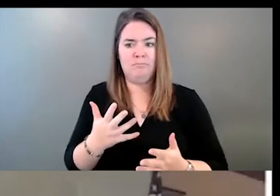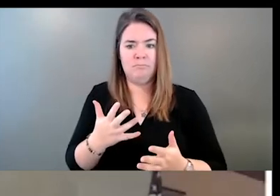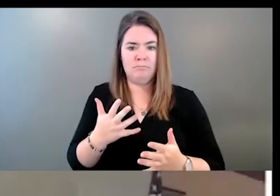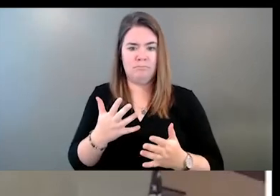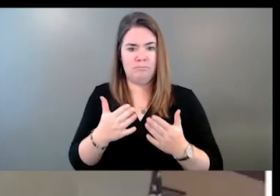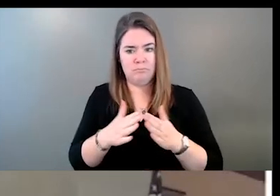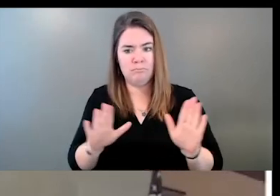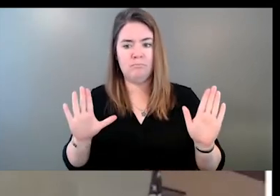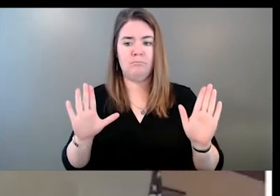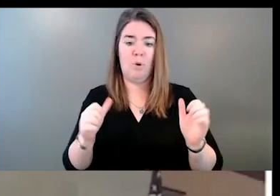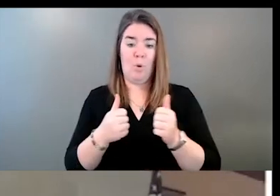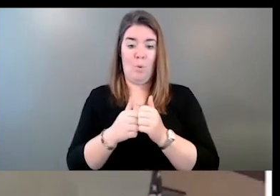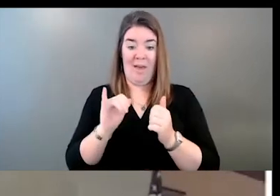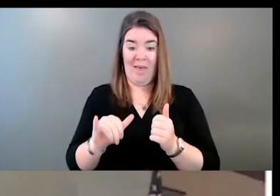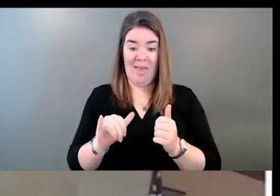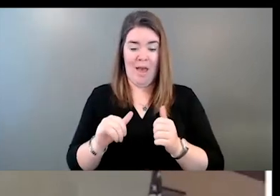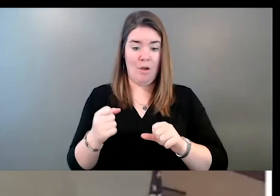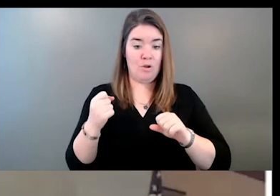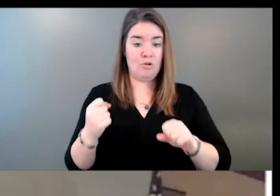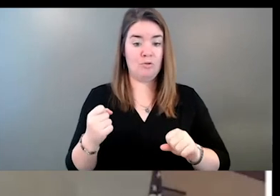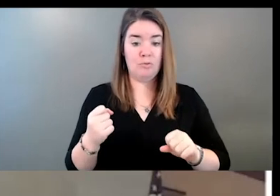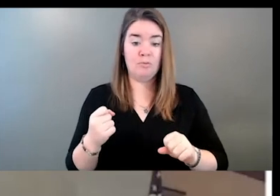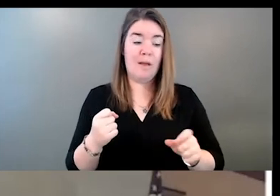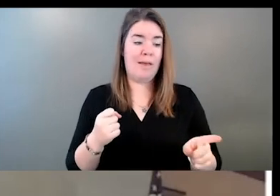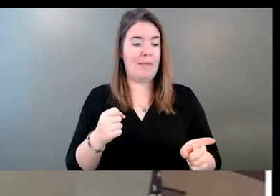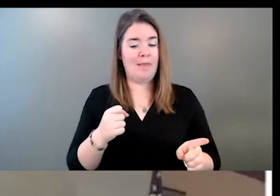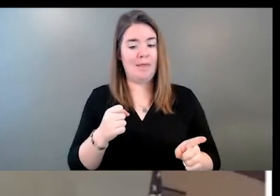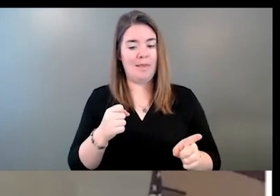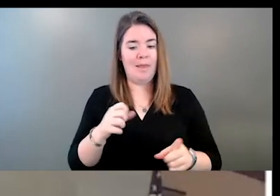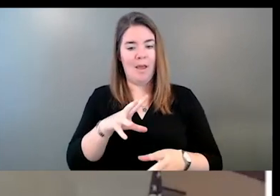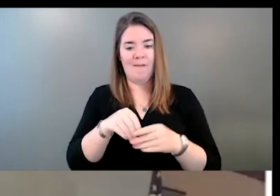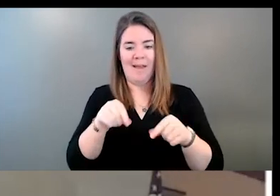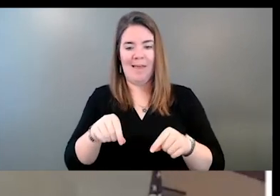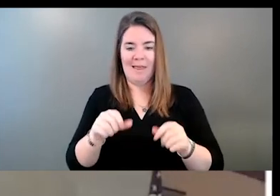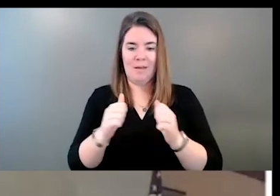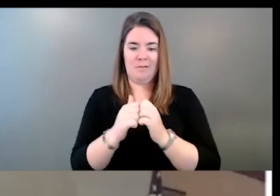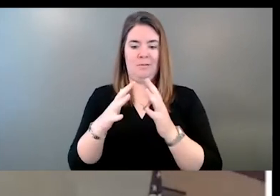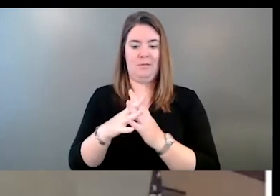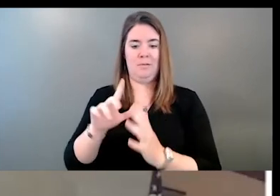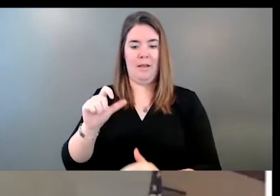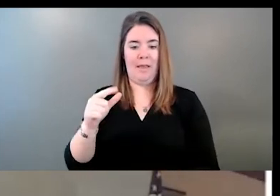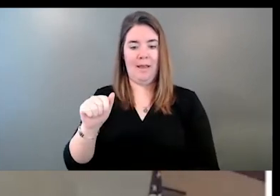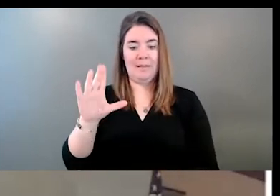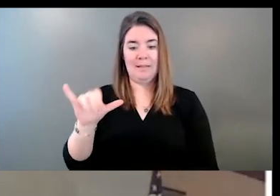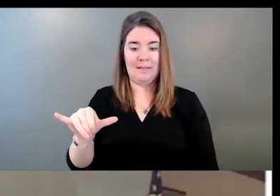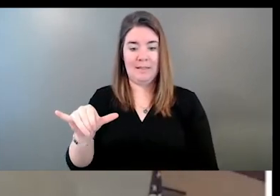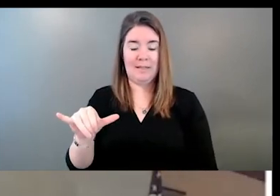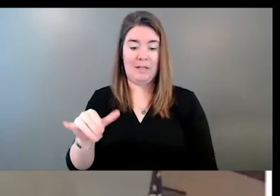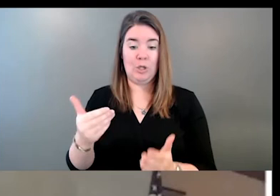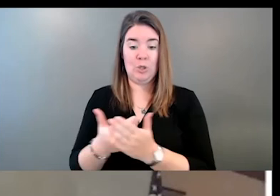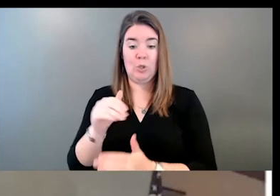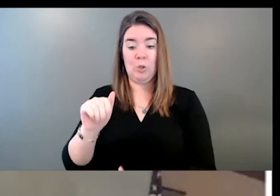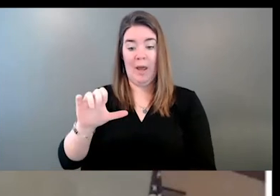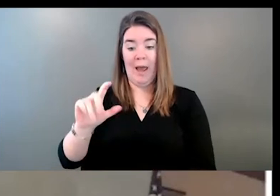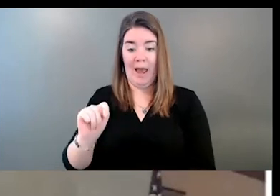moral courage, they led the way and left a legacy through the passage of the Tina Croucher Act that mandates dating violence